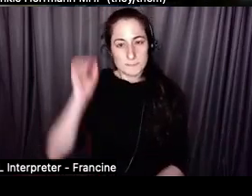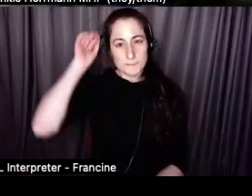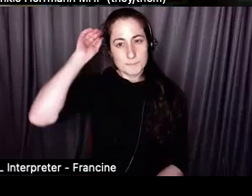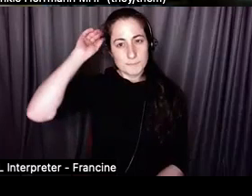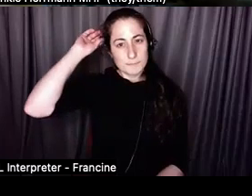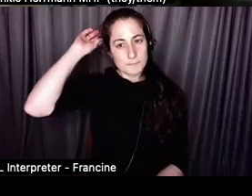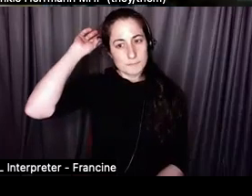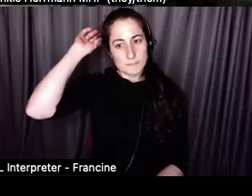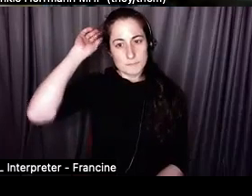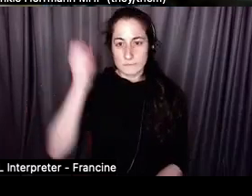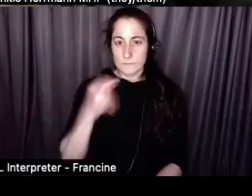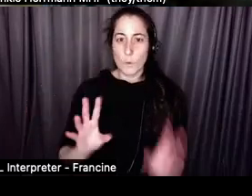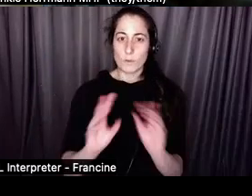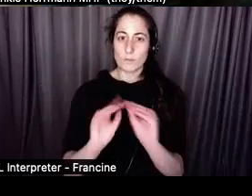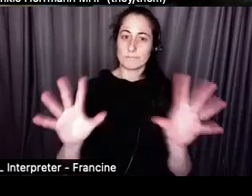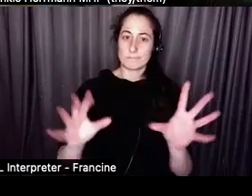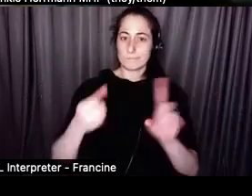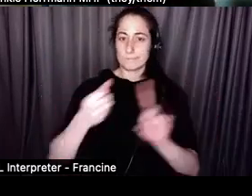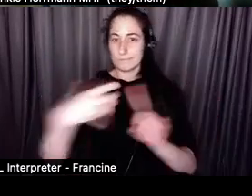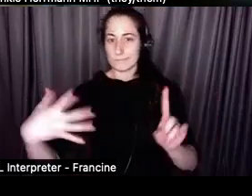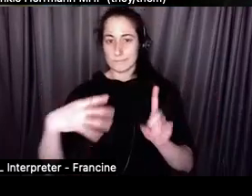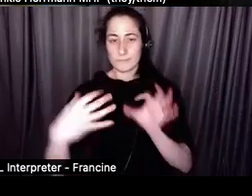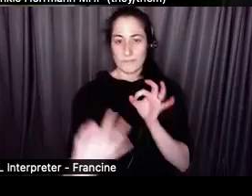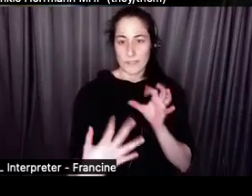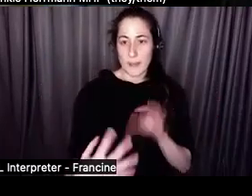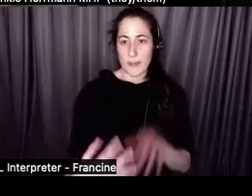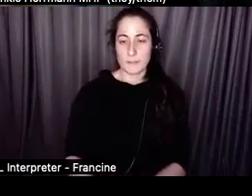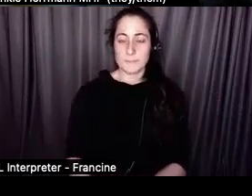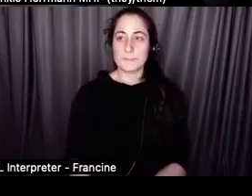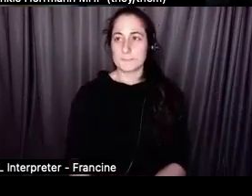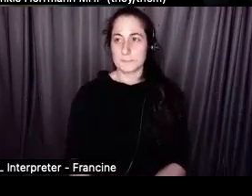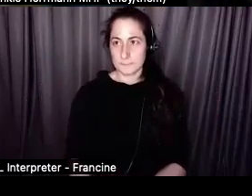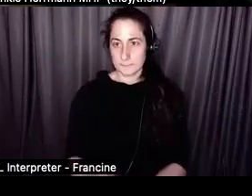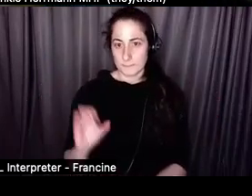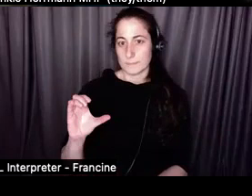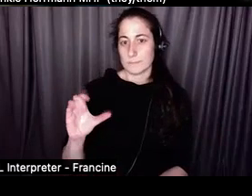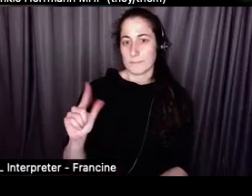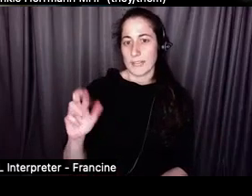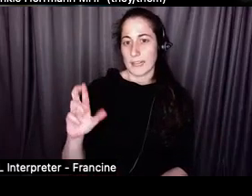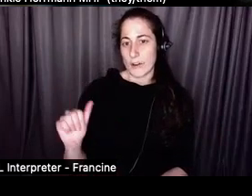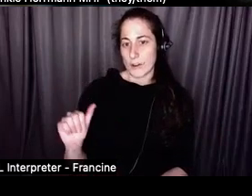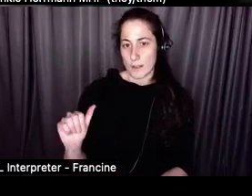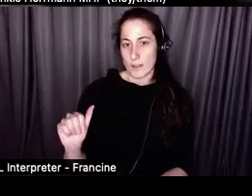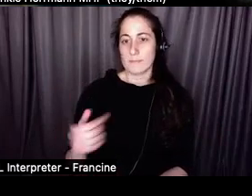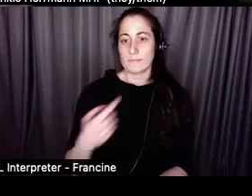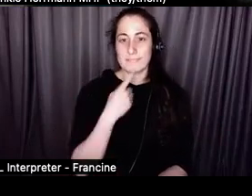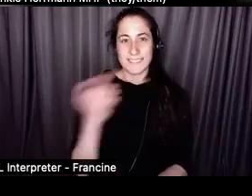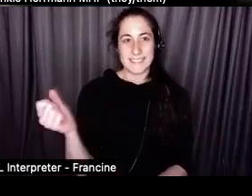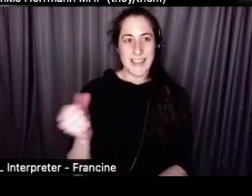and clarifications and feedback. Awesome. Yes, we have a bunch